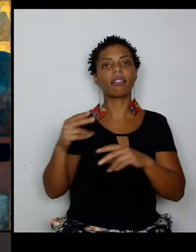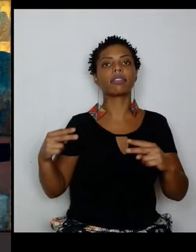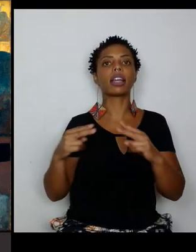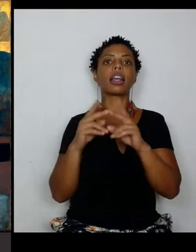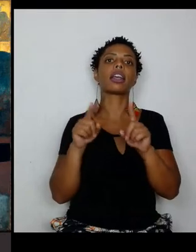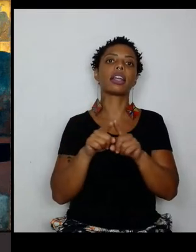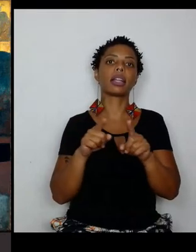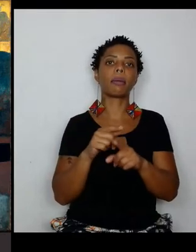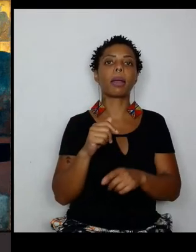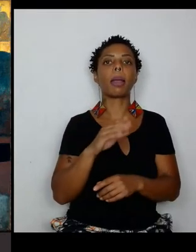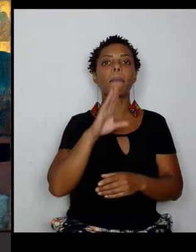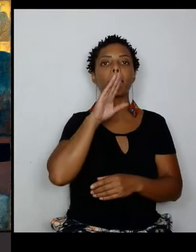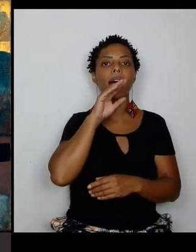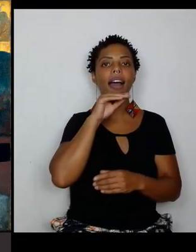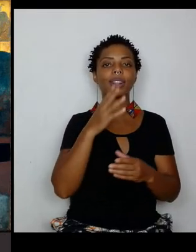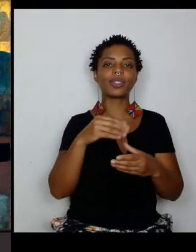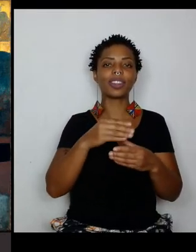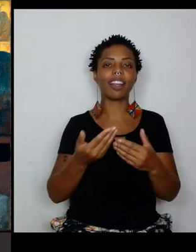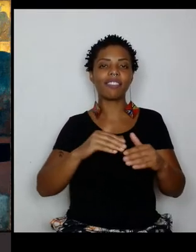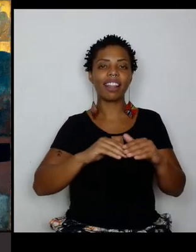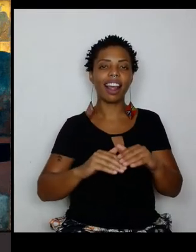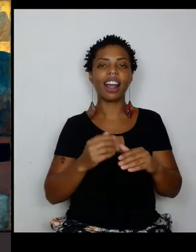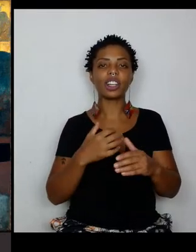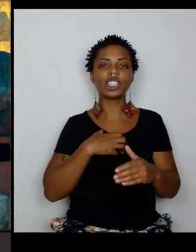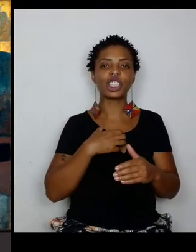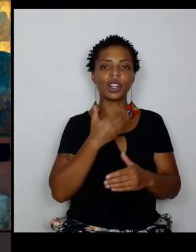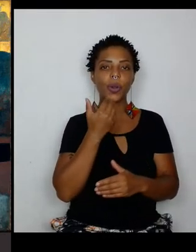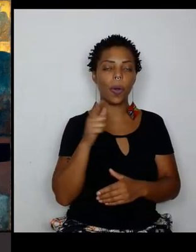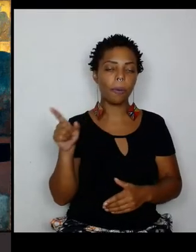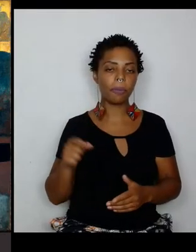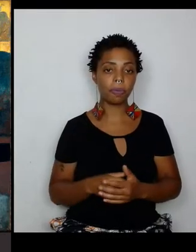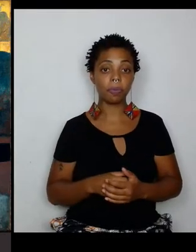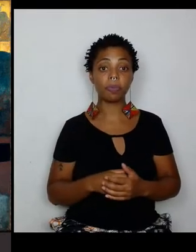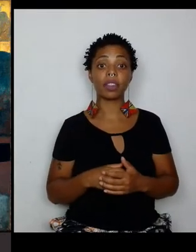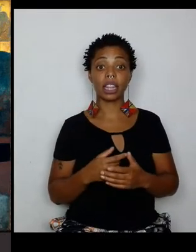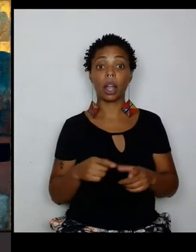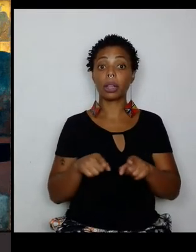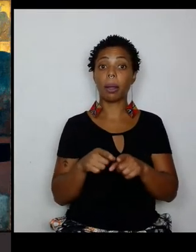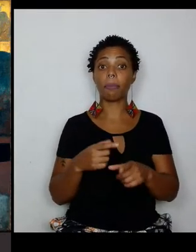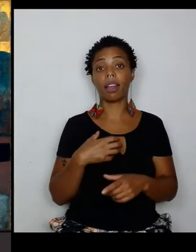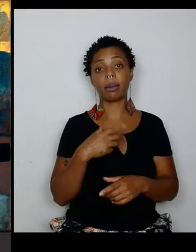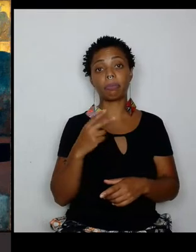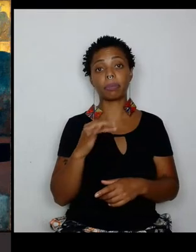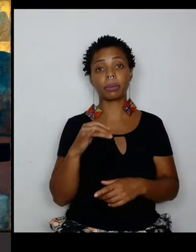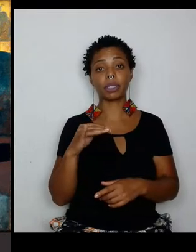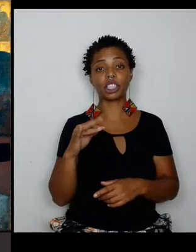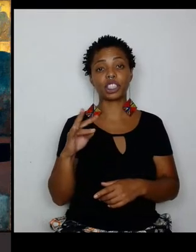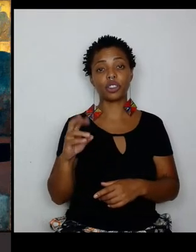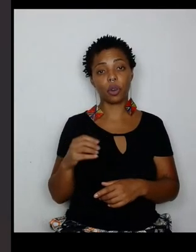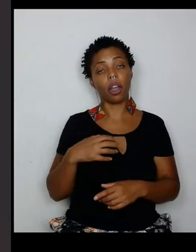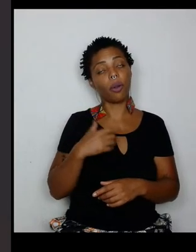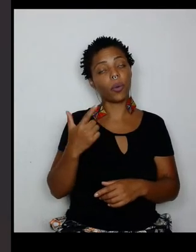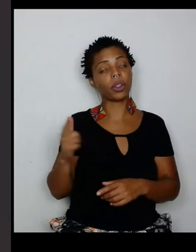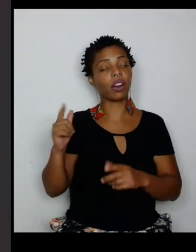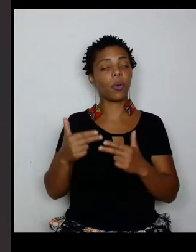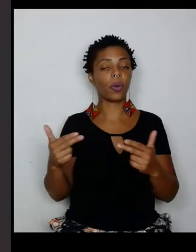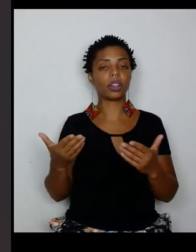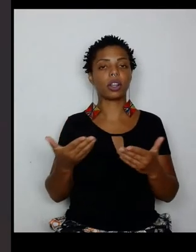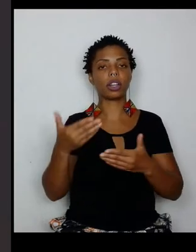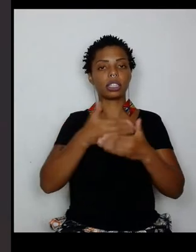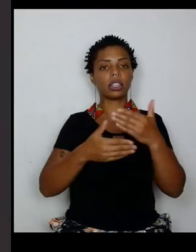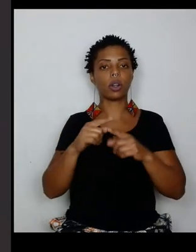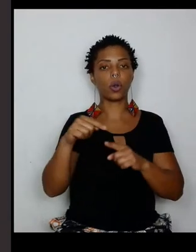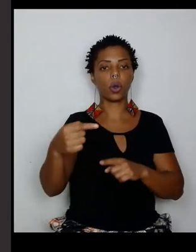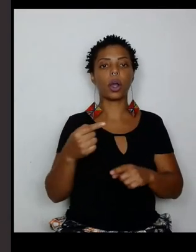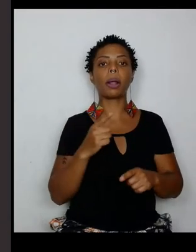his artistic primitiveness is another matter however next slide please though syncretism or even bricolage may be better terms